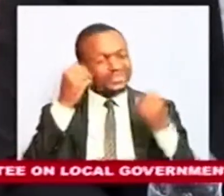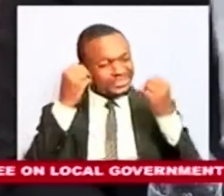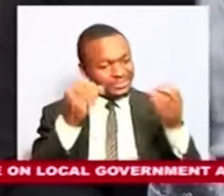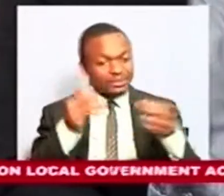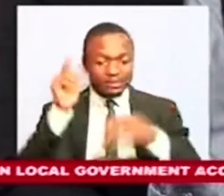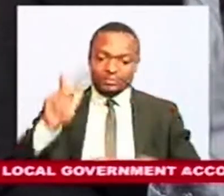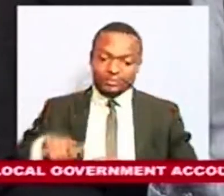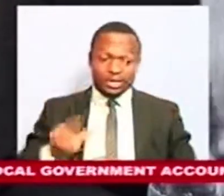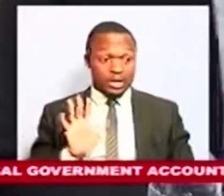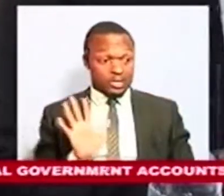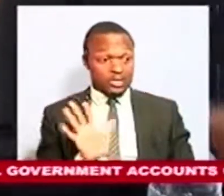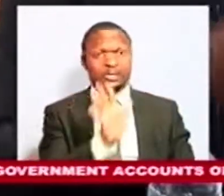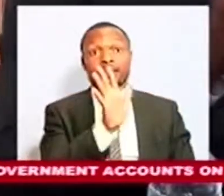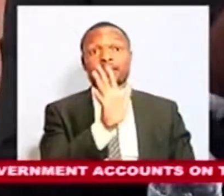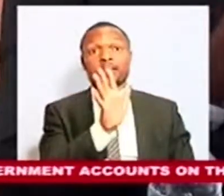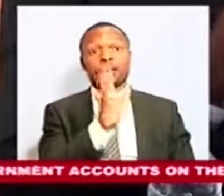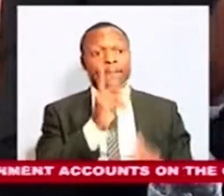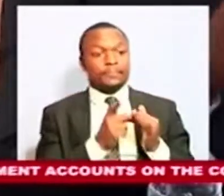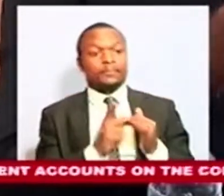their part.